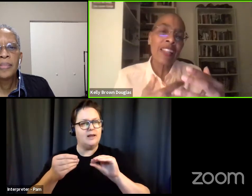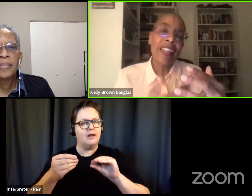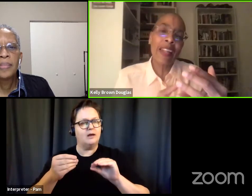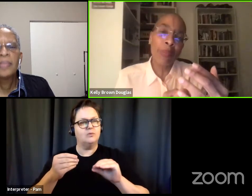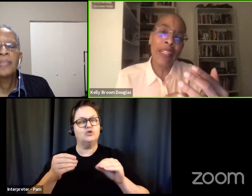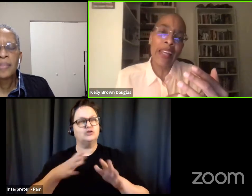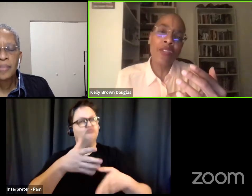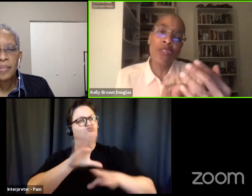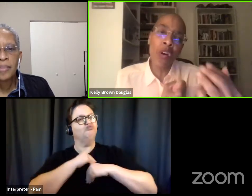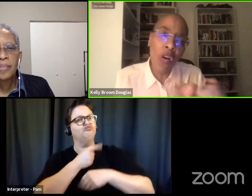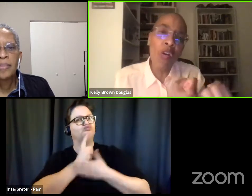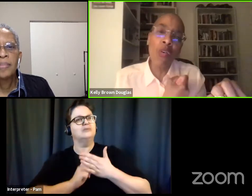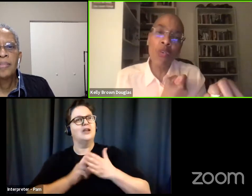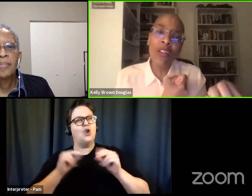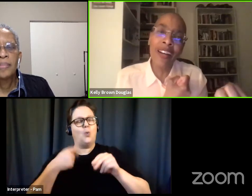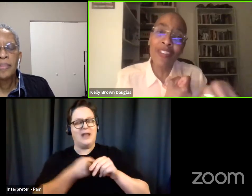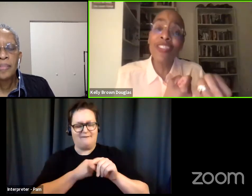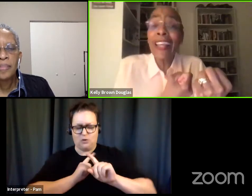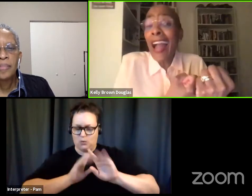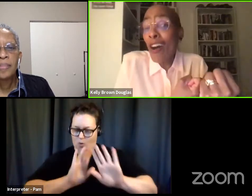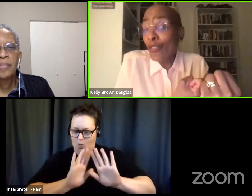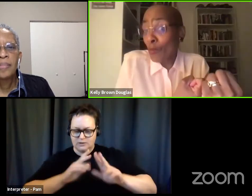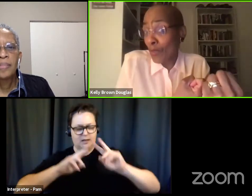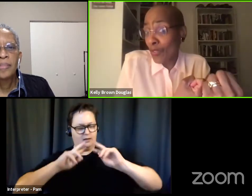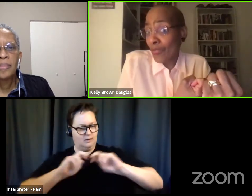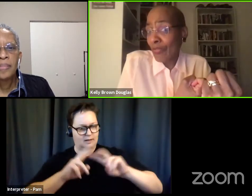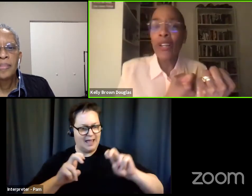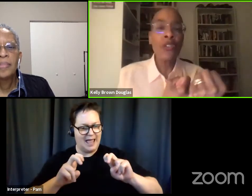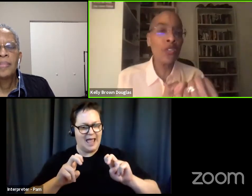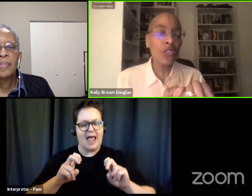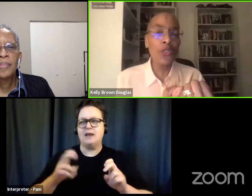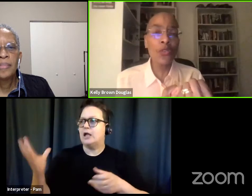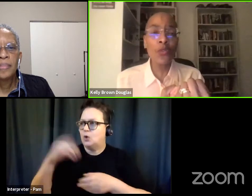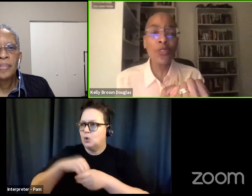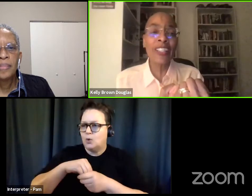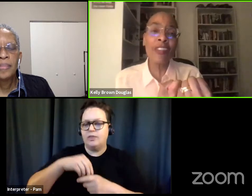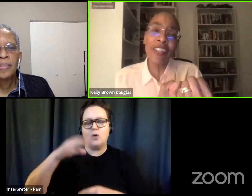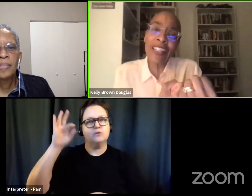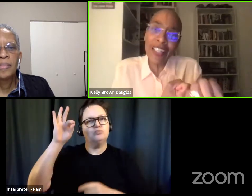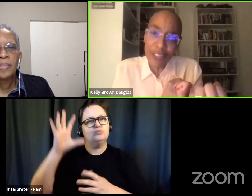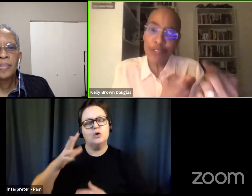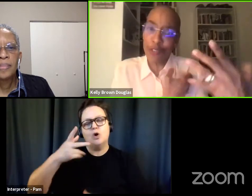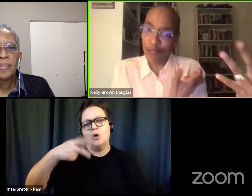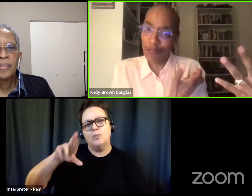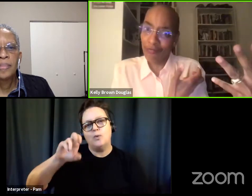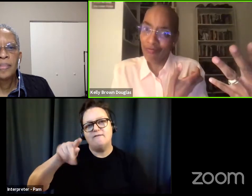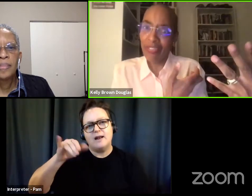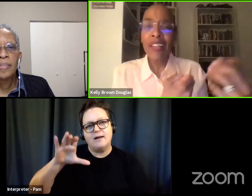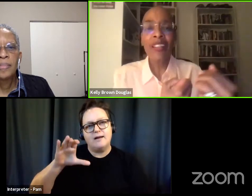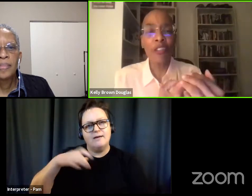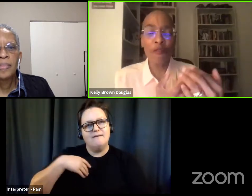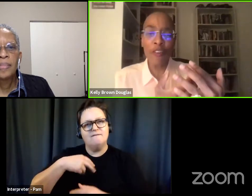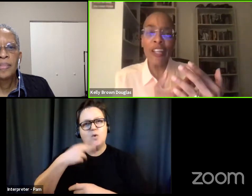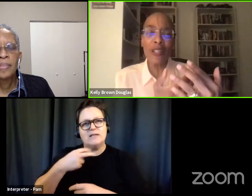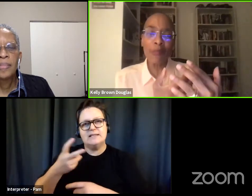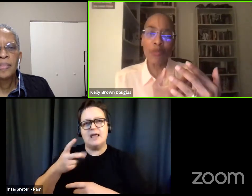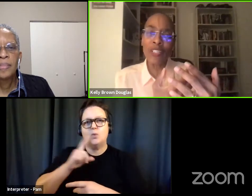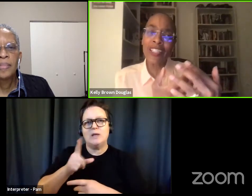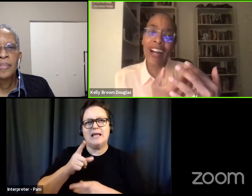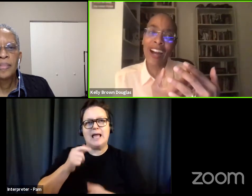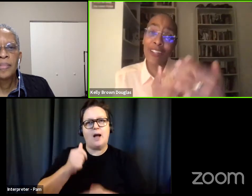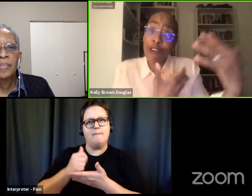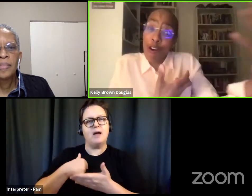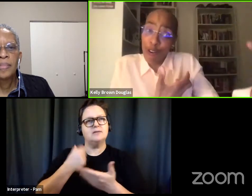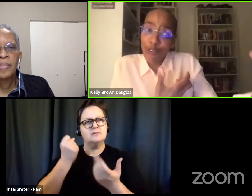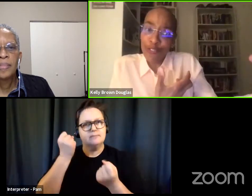voices that begins to hold us accountable to living into the freedom to